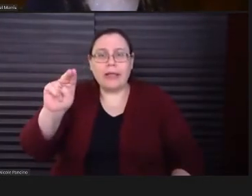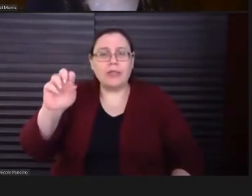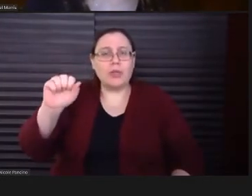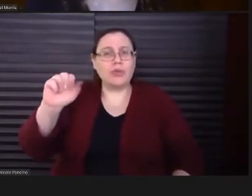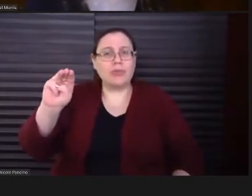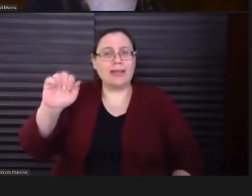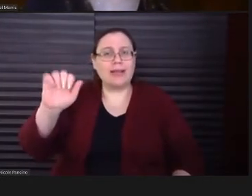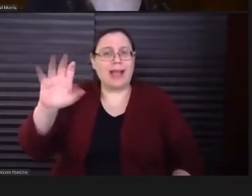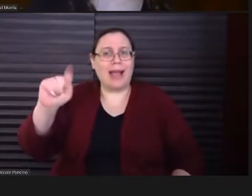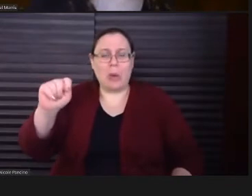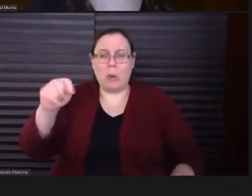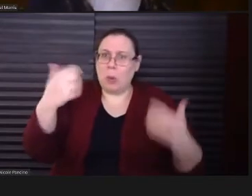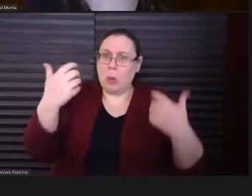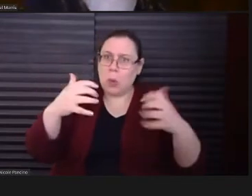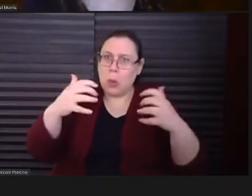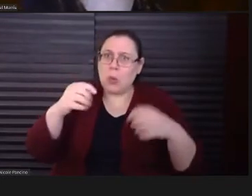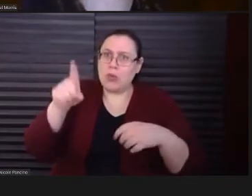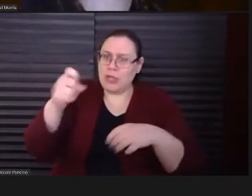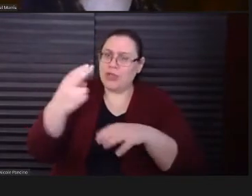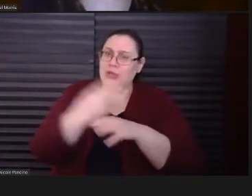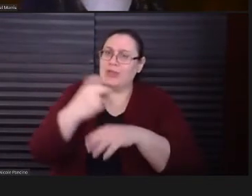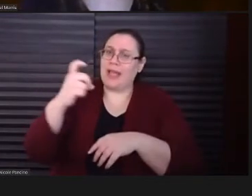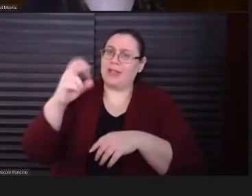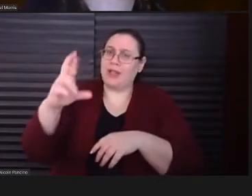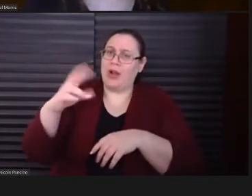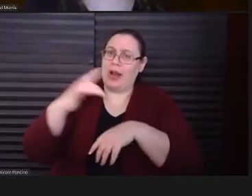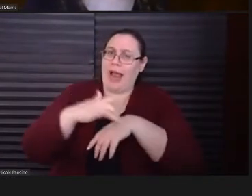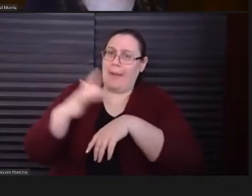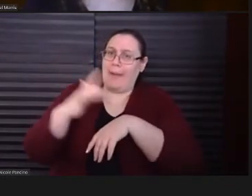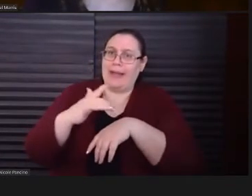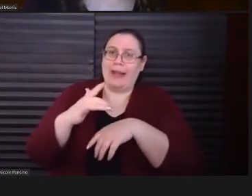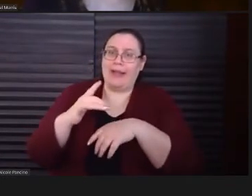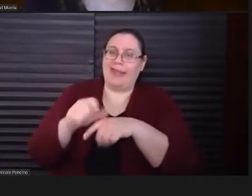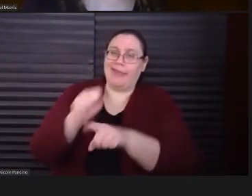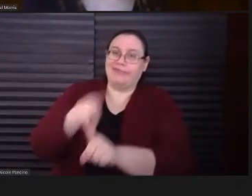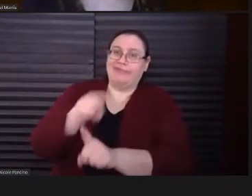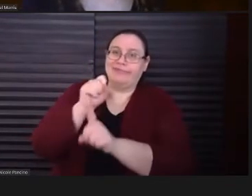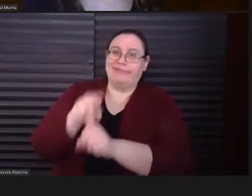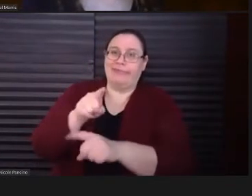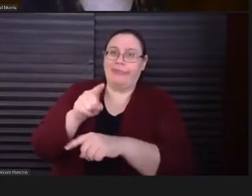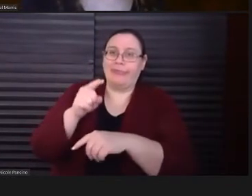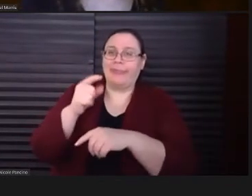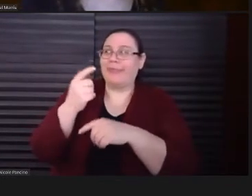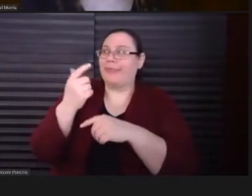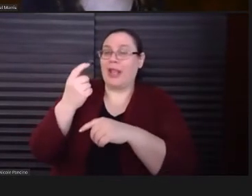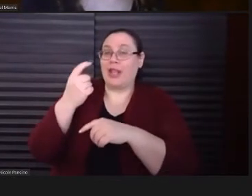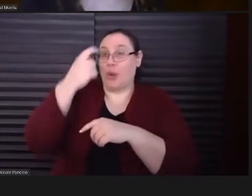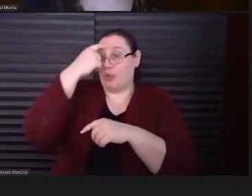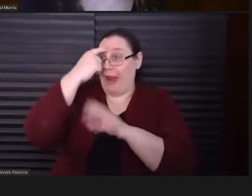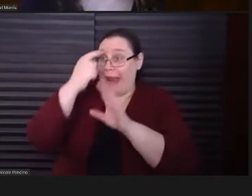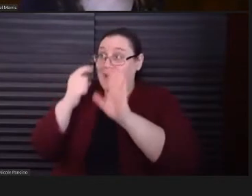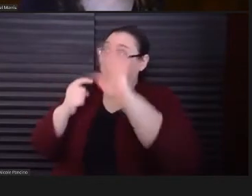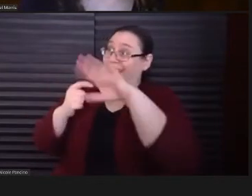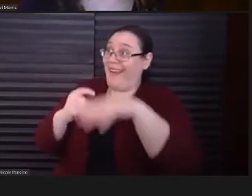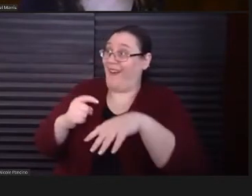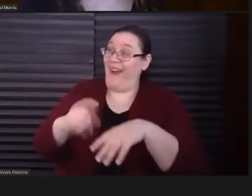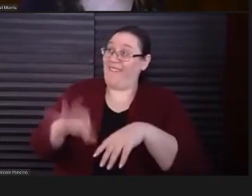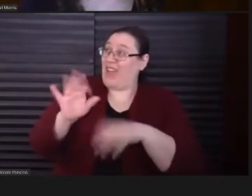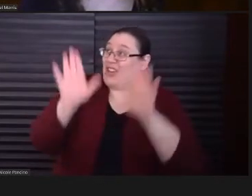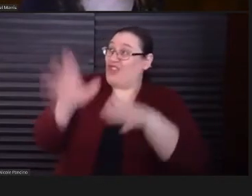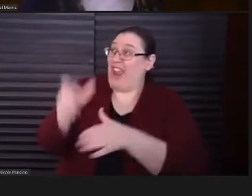must be using some mixed reality haptic that like sends you brain, hey, there's a great article